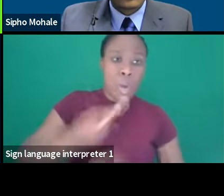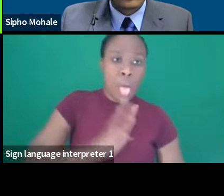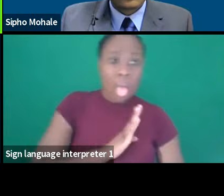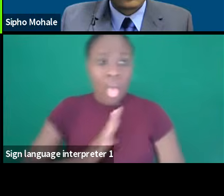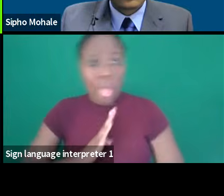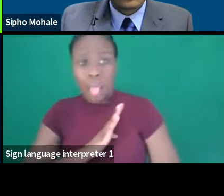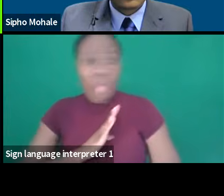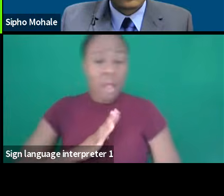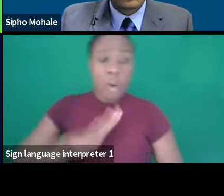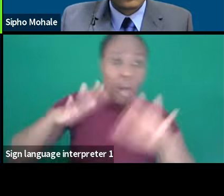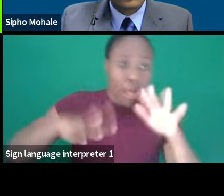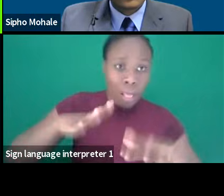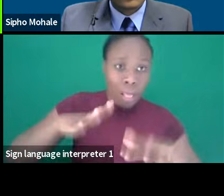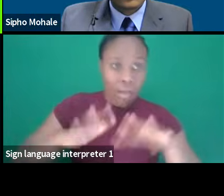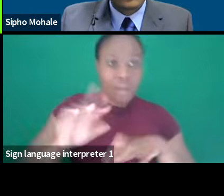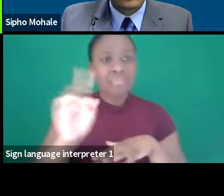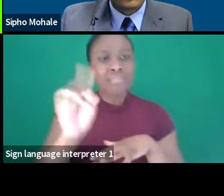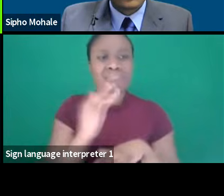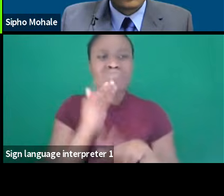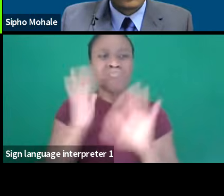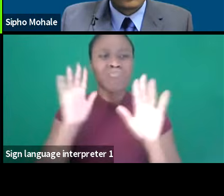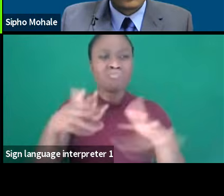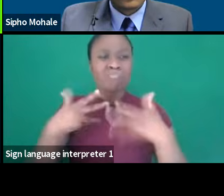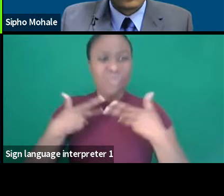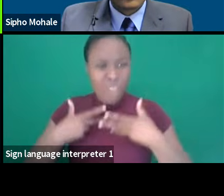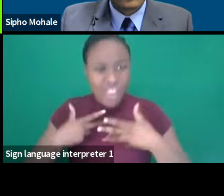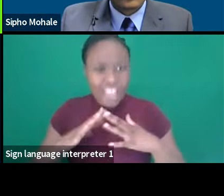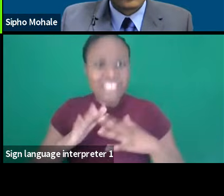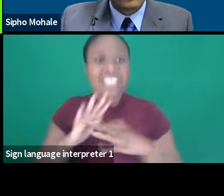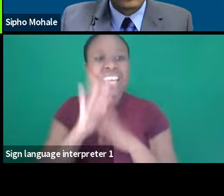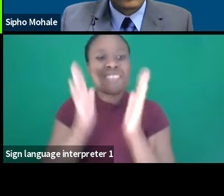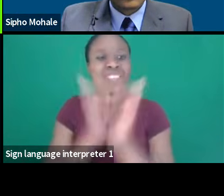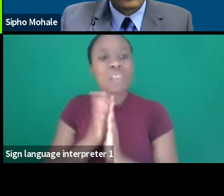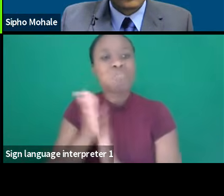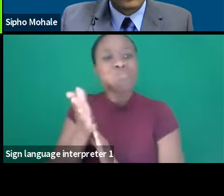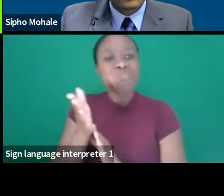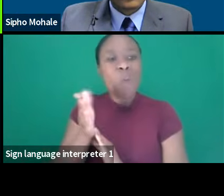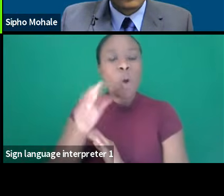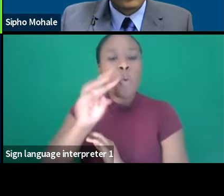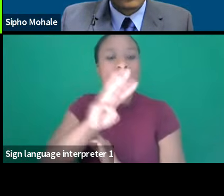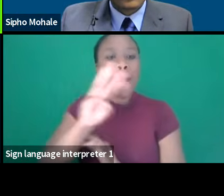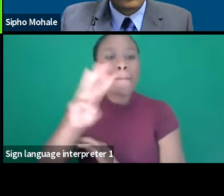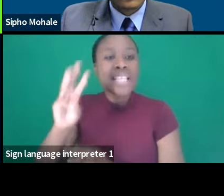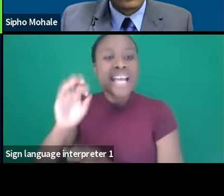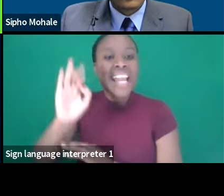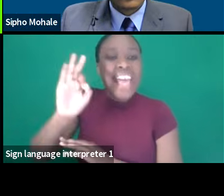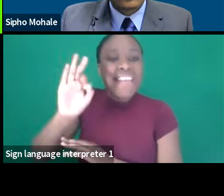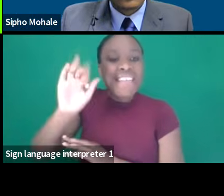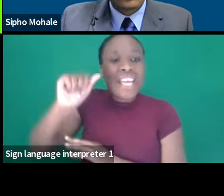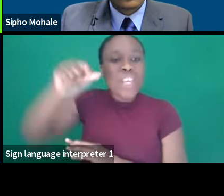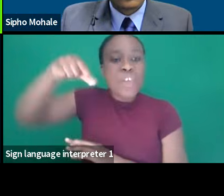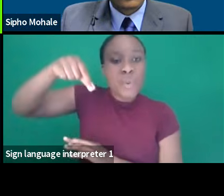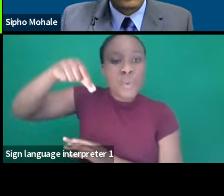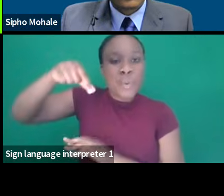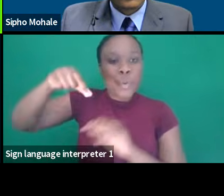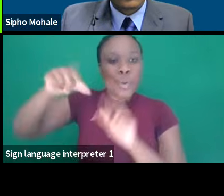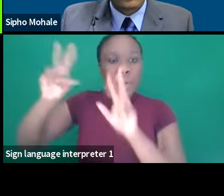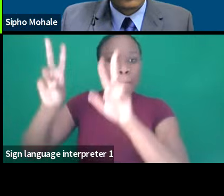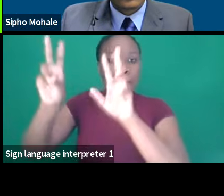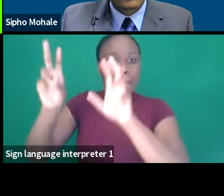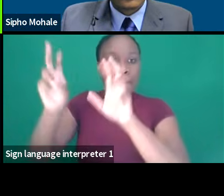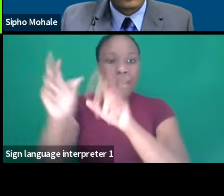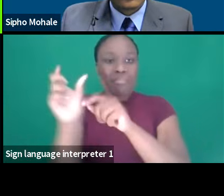the questions will be placed under the frequent asked question on our website. I will then go back to ask the